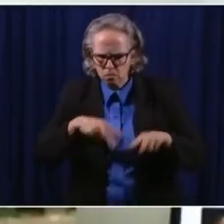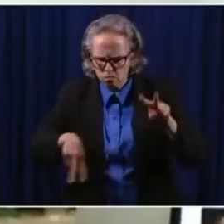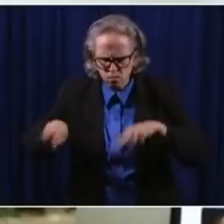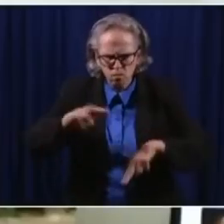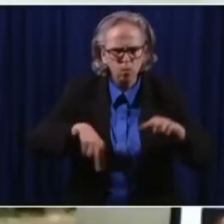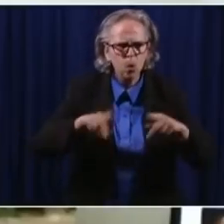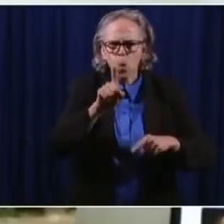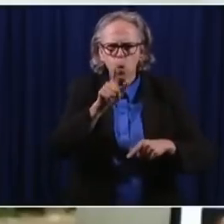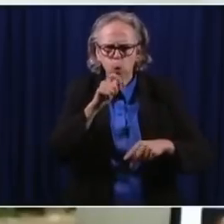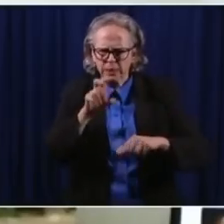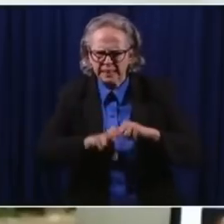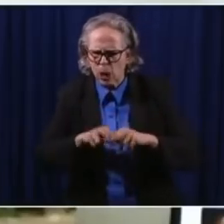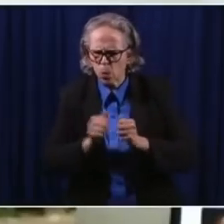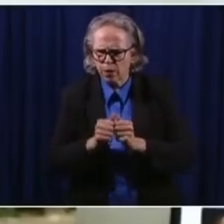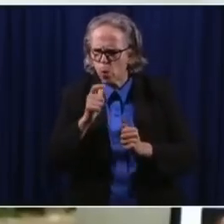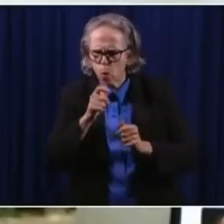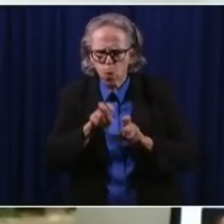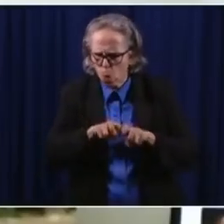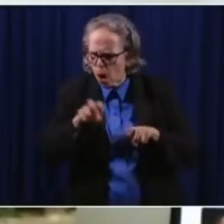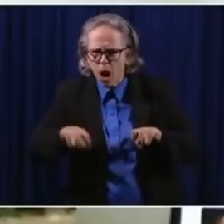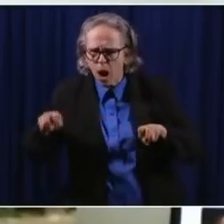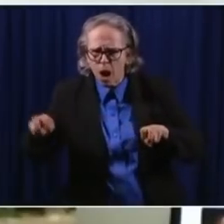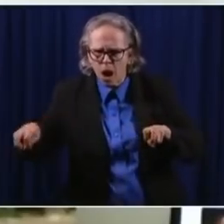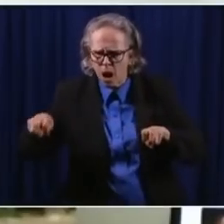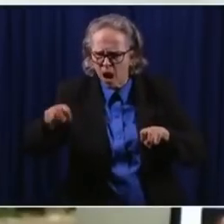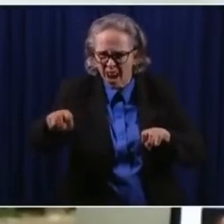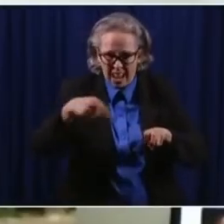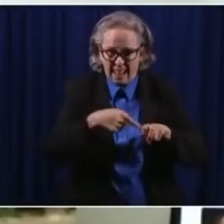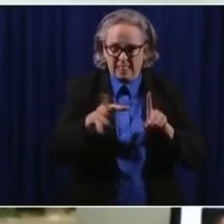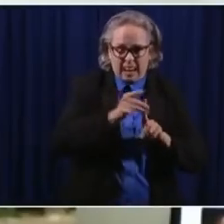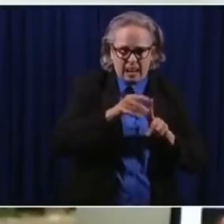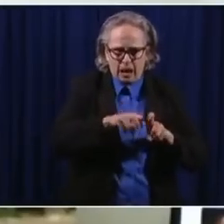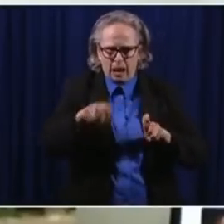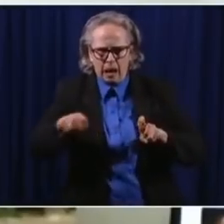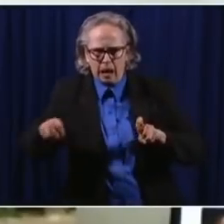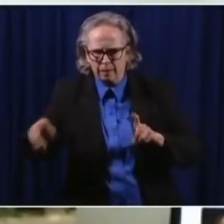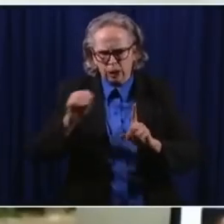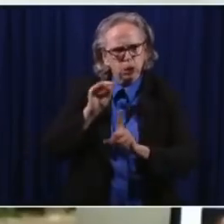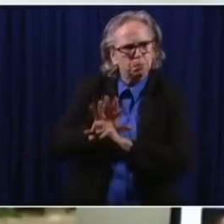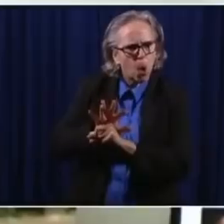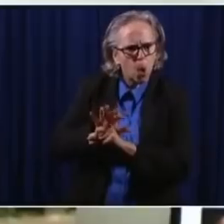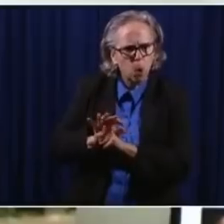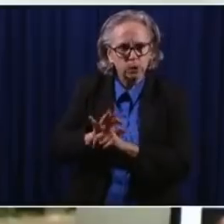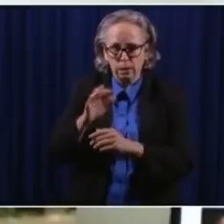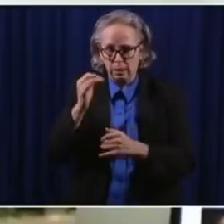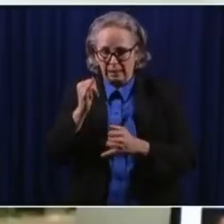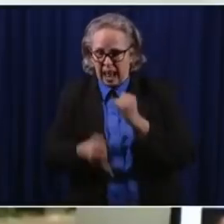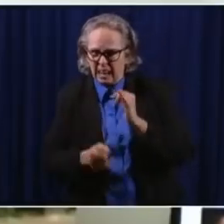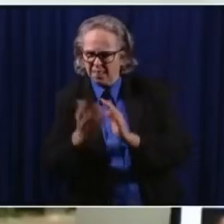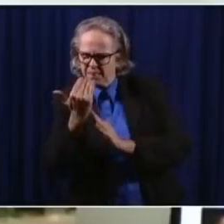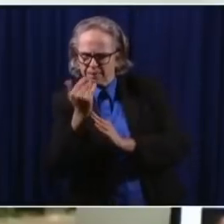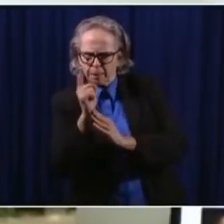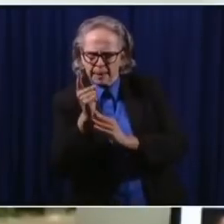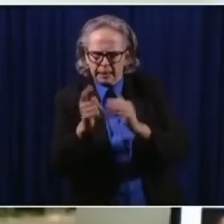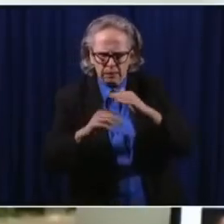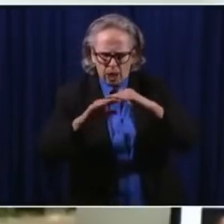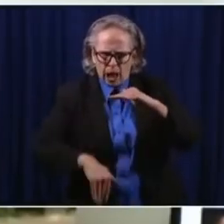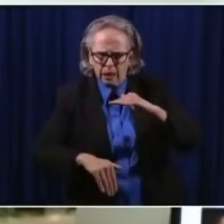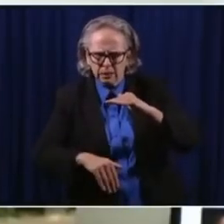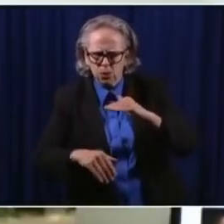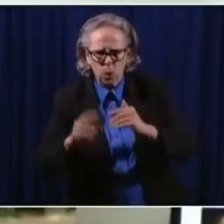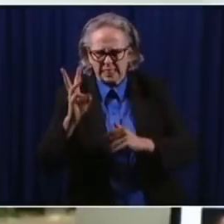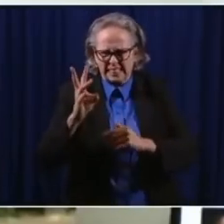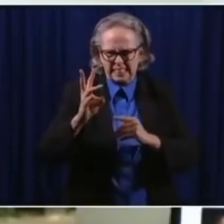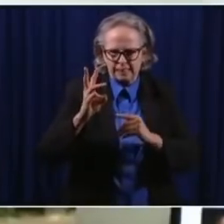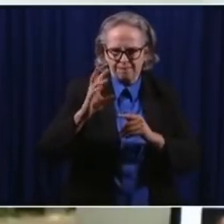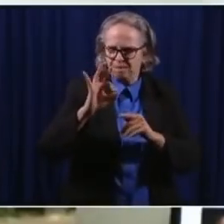that less than 15 minutes or more than 15 minutes, less than 6 feet away. And those individuals who surround